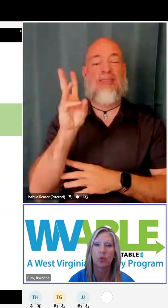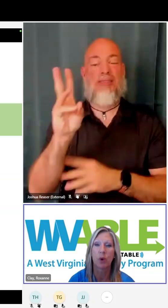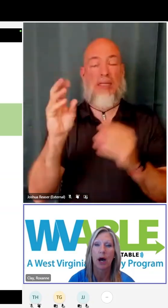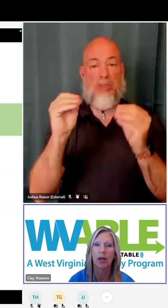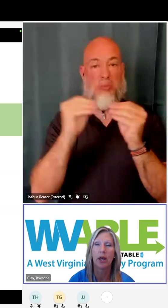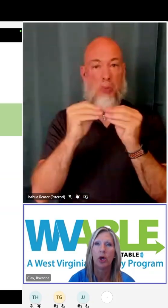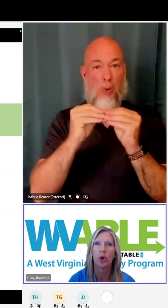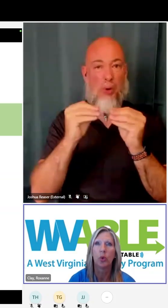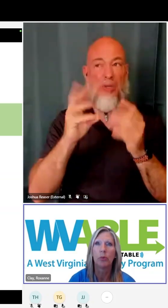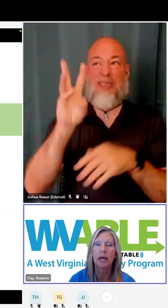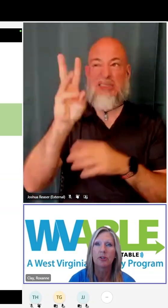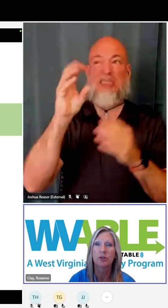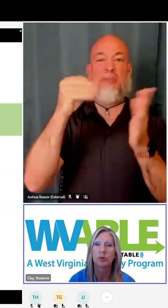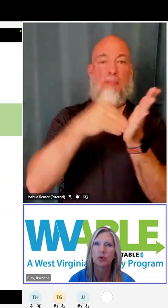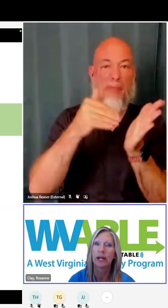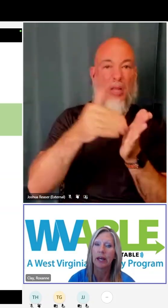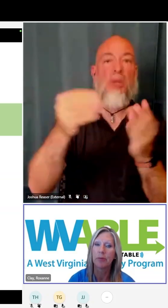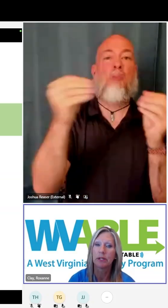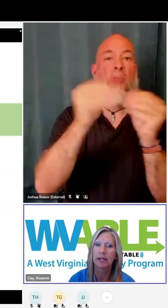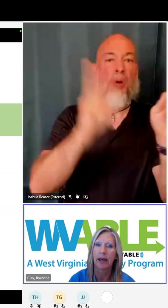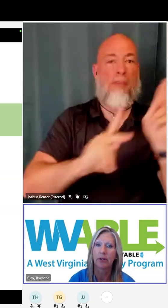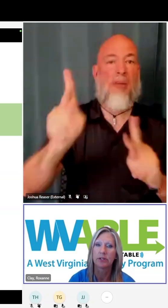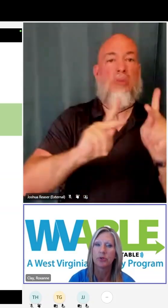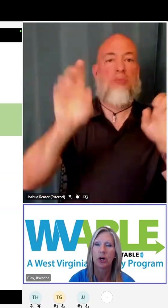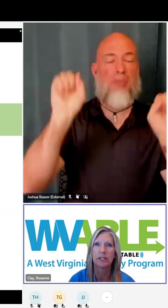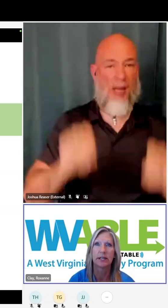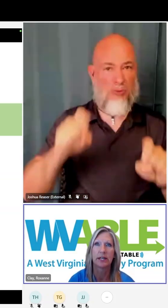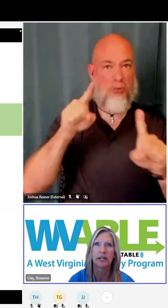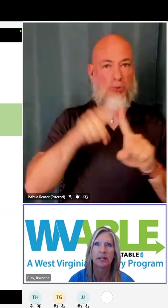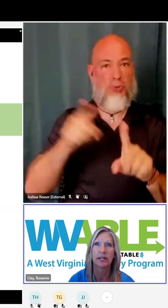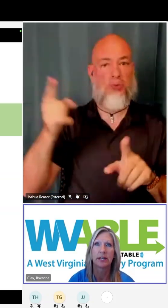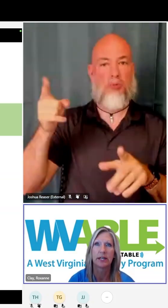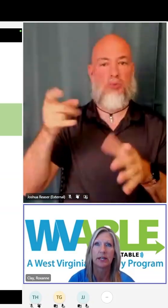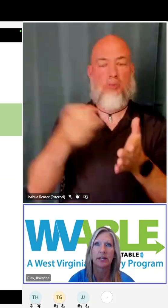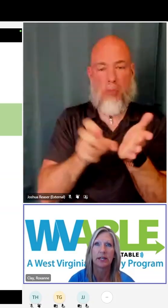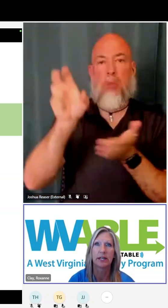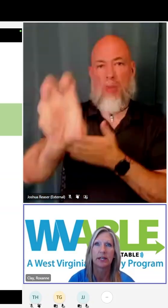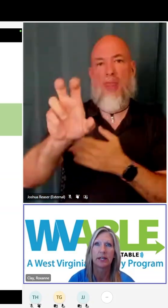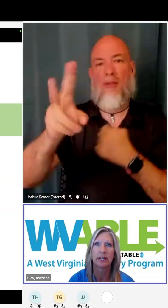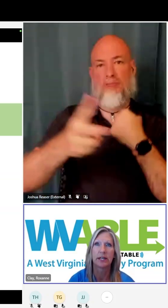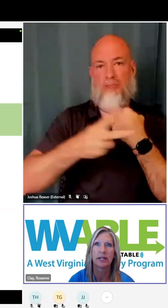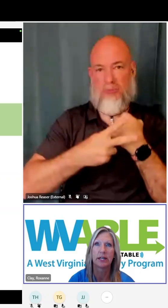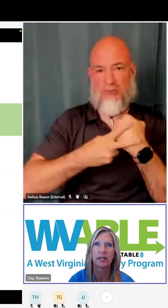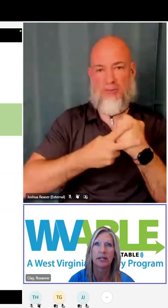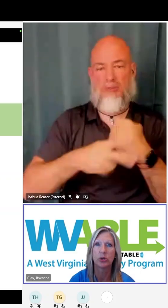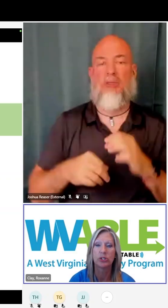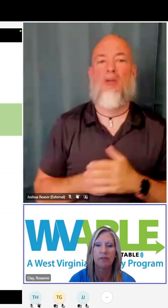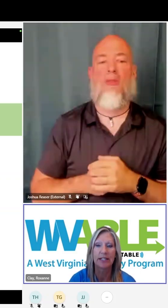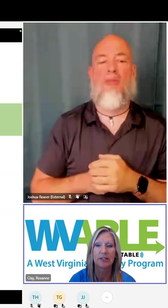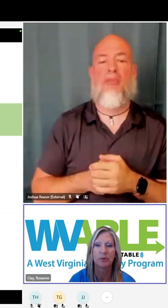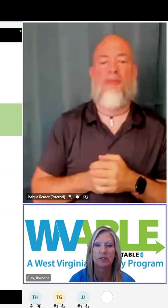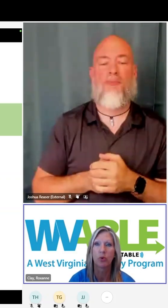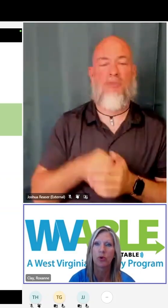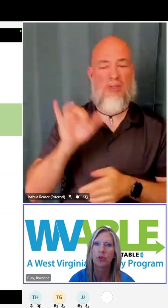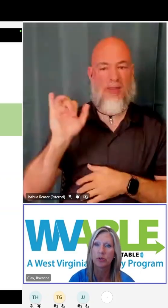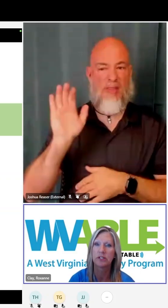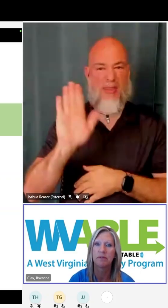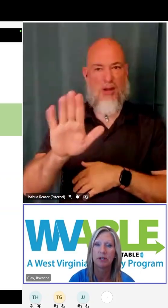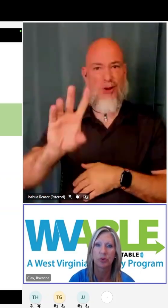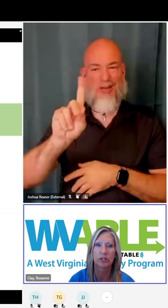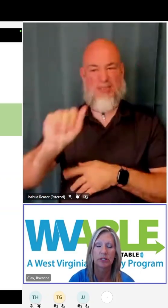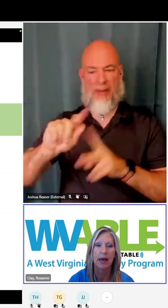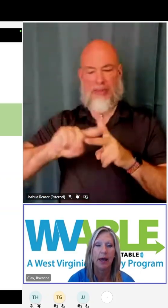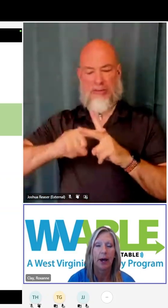individuals nationwide who will be eligible for an ABLE account whose onset of disability occurred at a later age. That is a huge advancement for